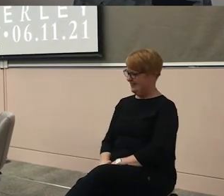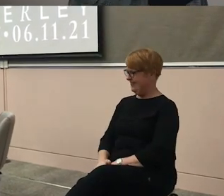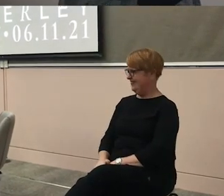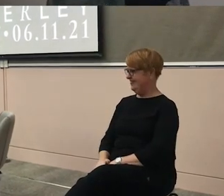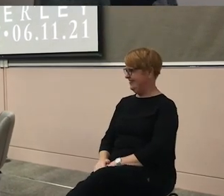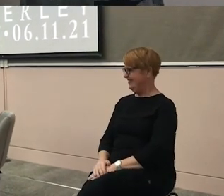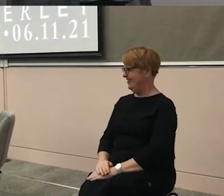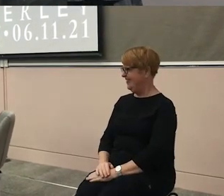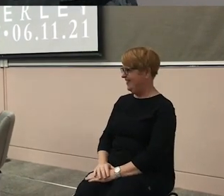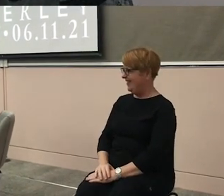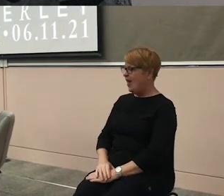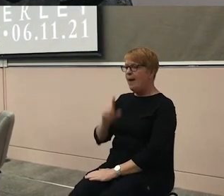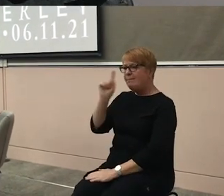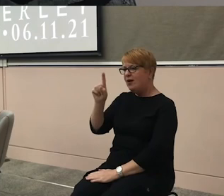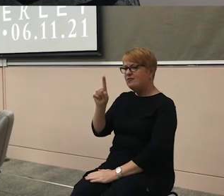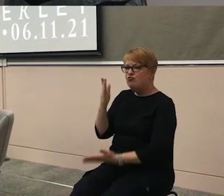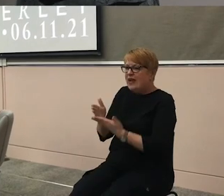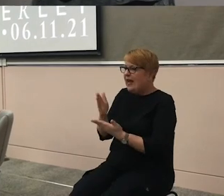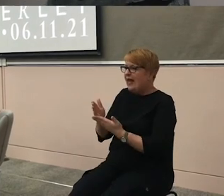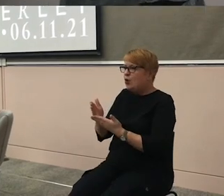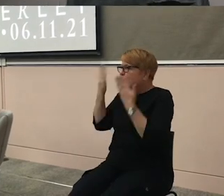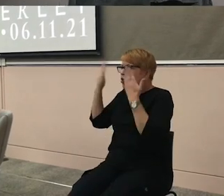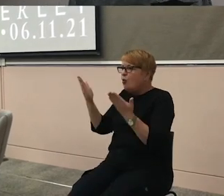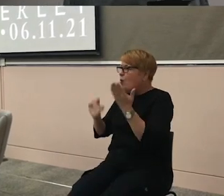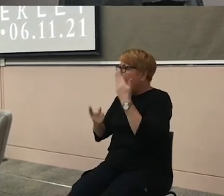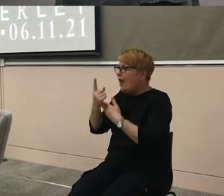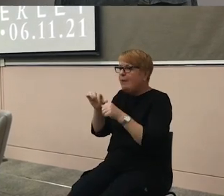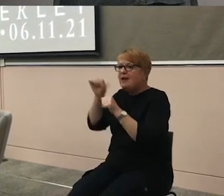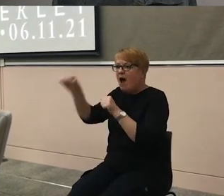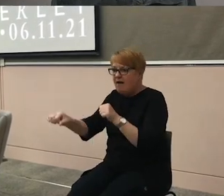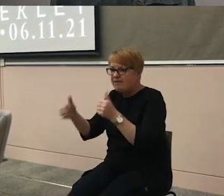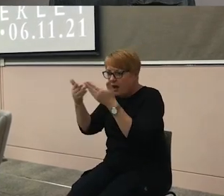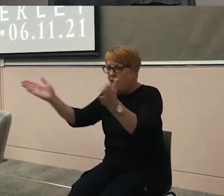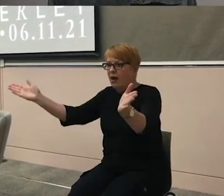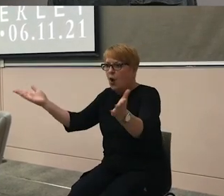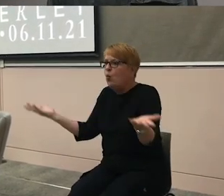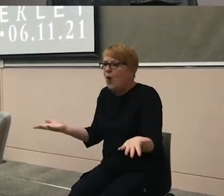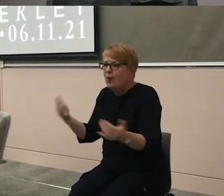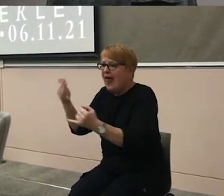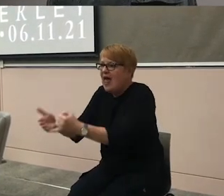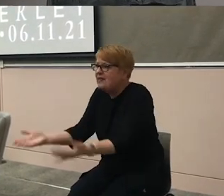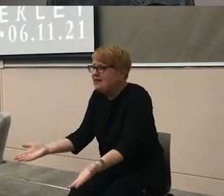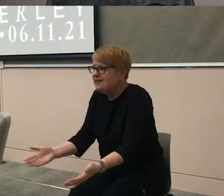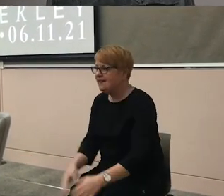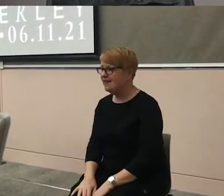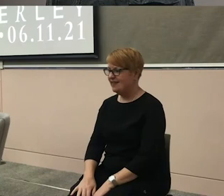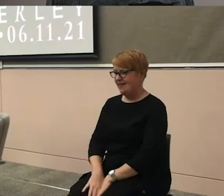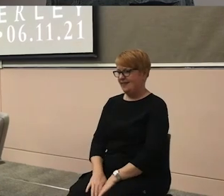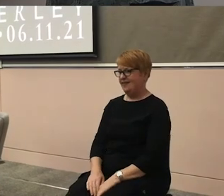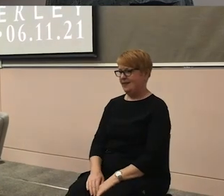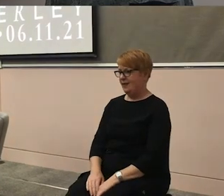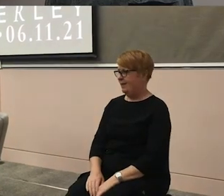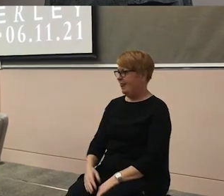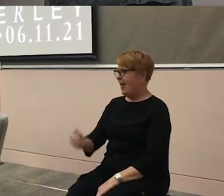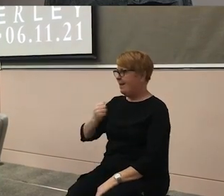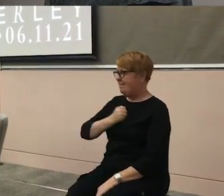You don't know where it's going. And I think I want to add this, and for me, I think it's very important. I was raised, my father and mother both